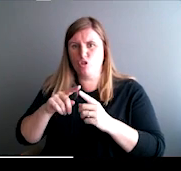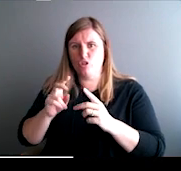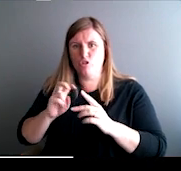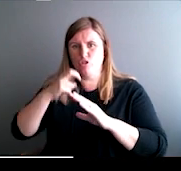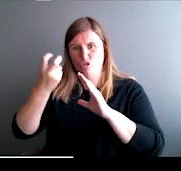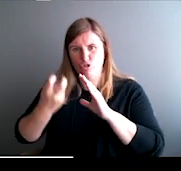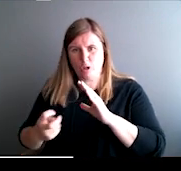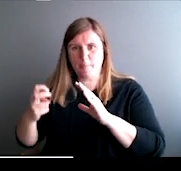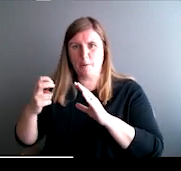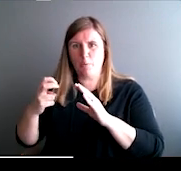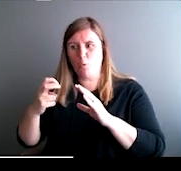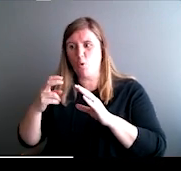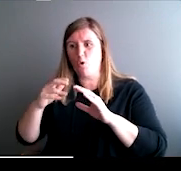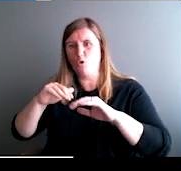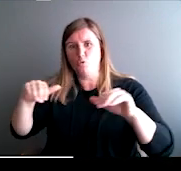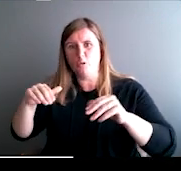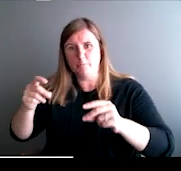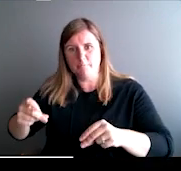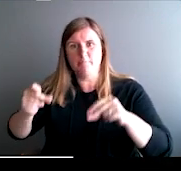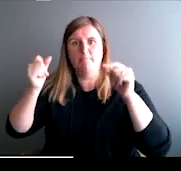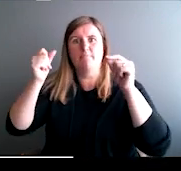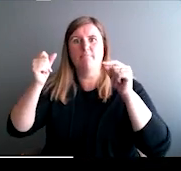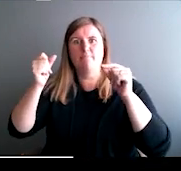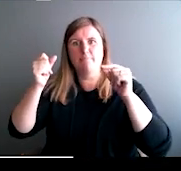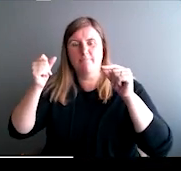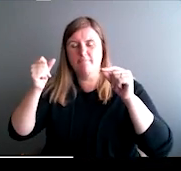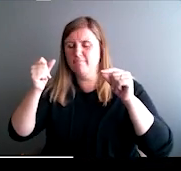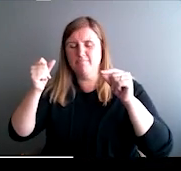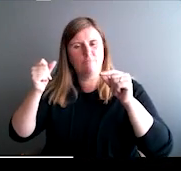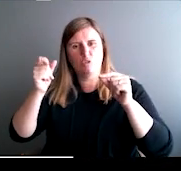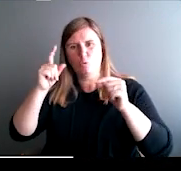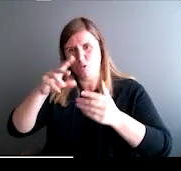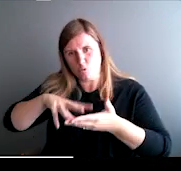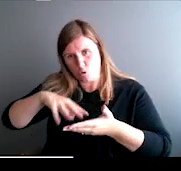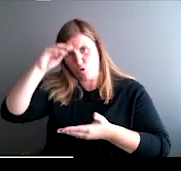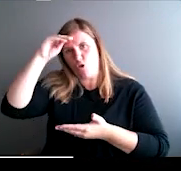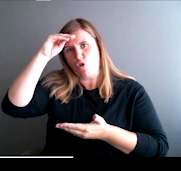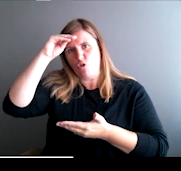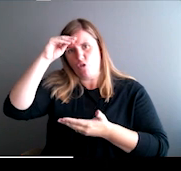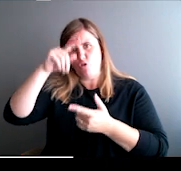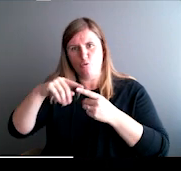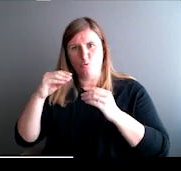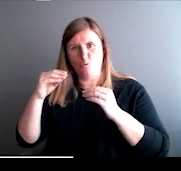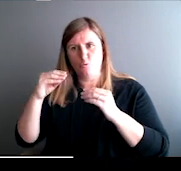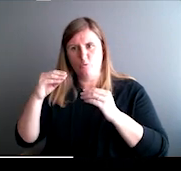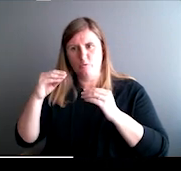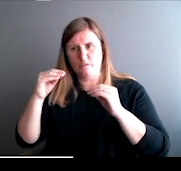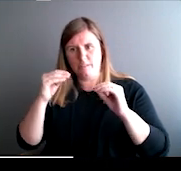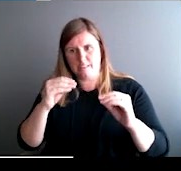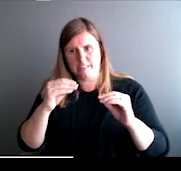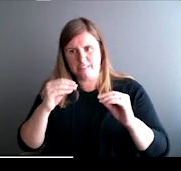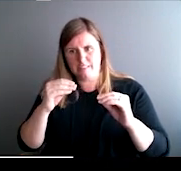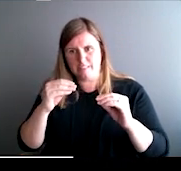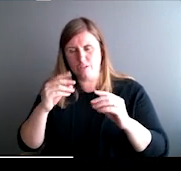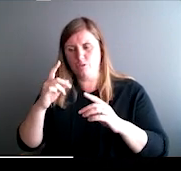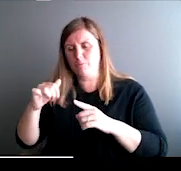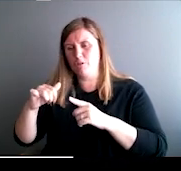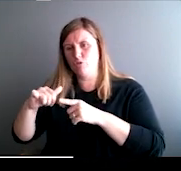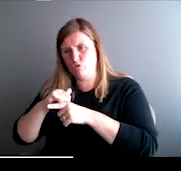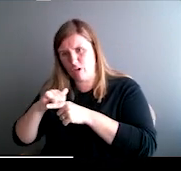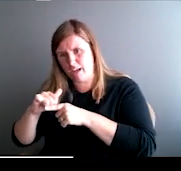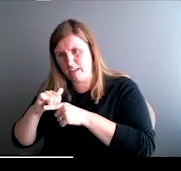pool and learn to swim suddenly and magically, you need to learn to teach. You need to be trained